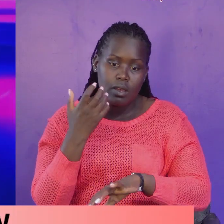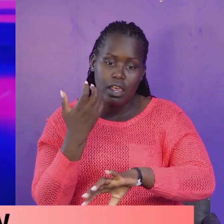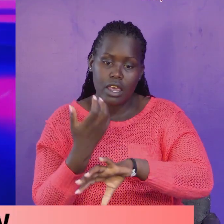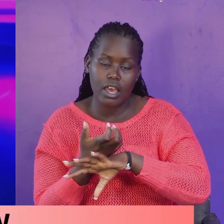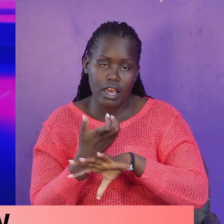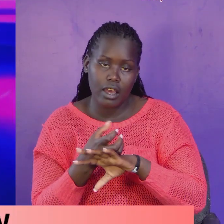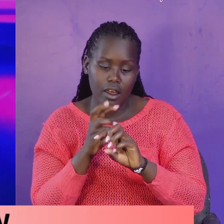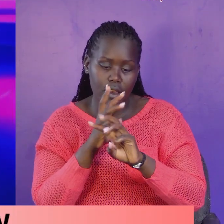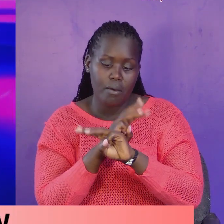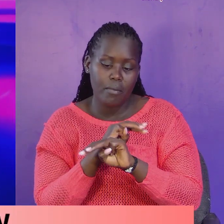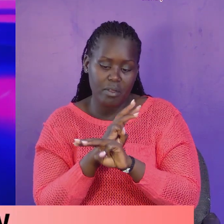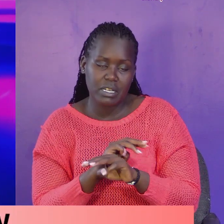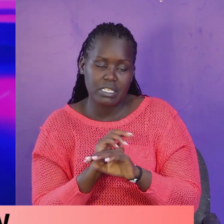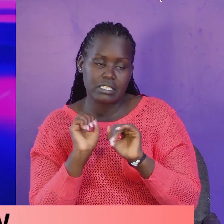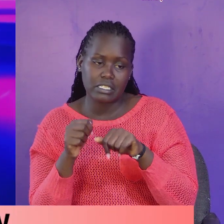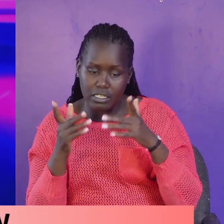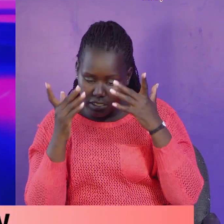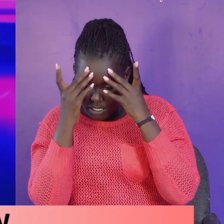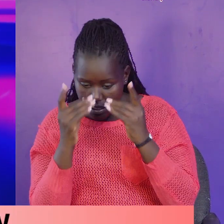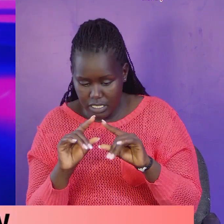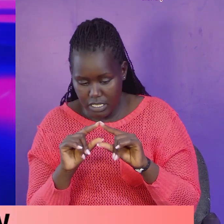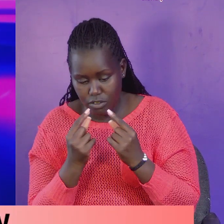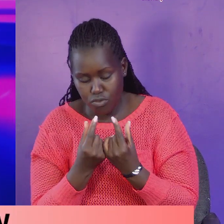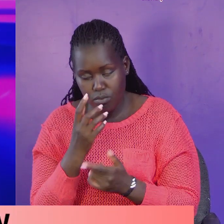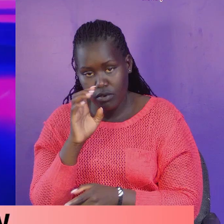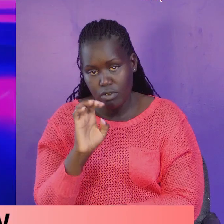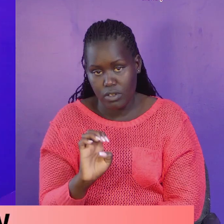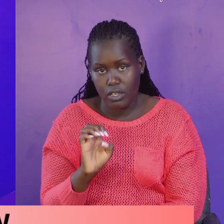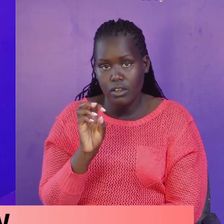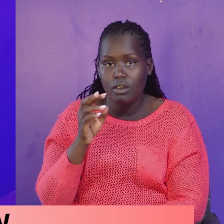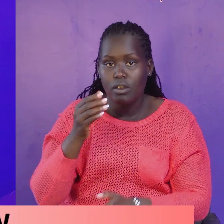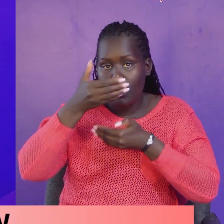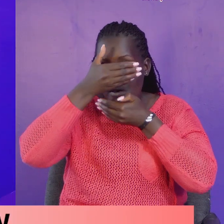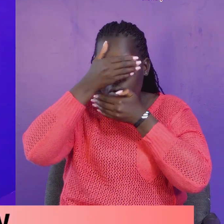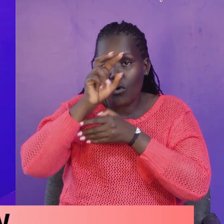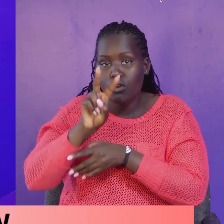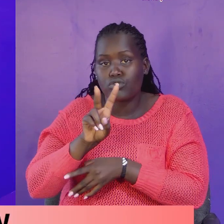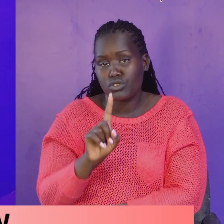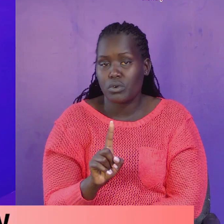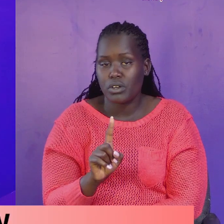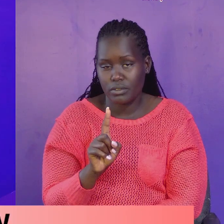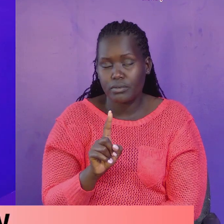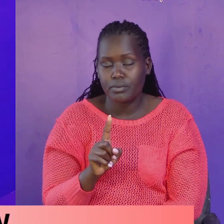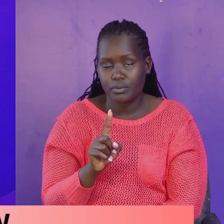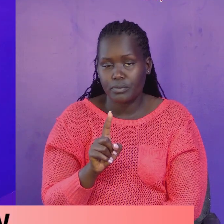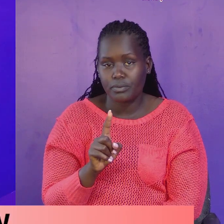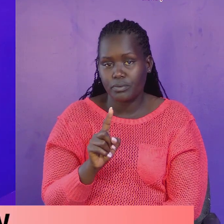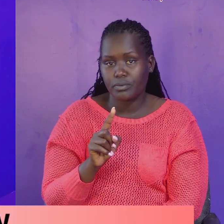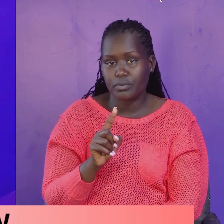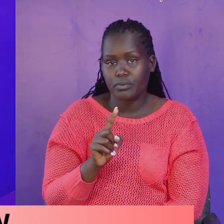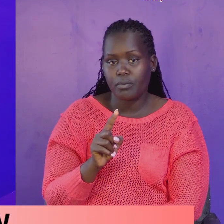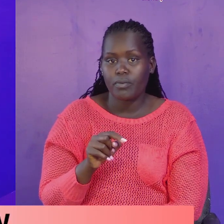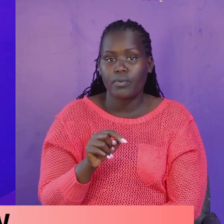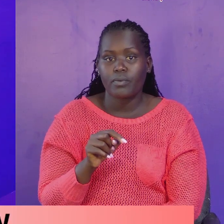Mathematics pia hapa itaamua. yeah. Group E, Group E is Morocco, 21 points. wako ndani already. Yeah.